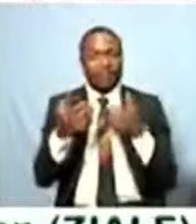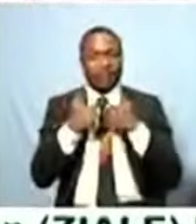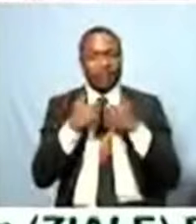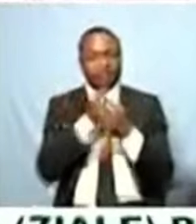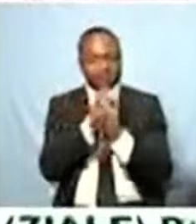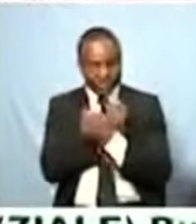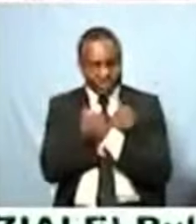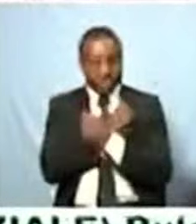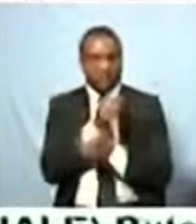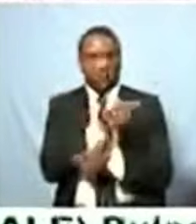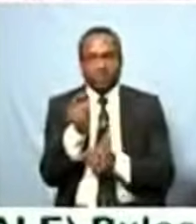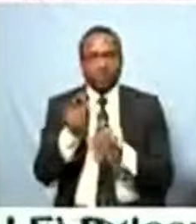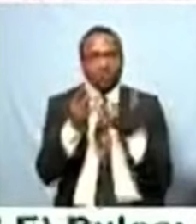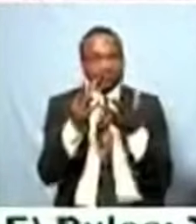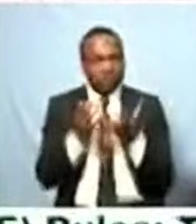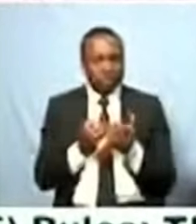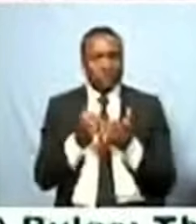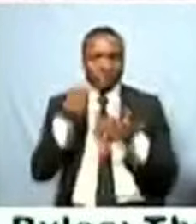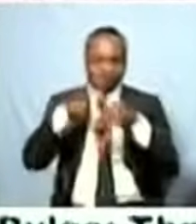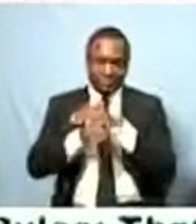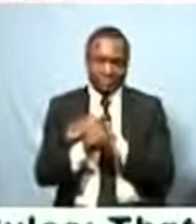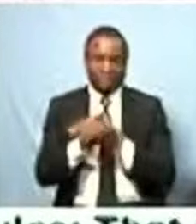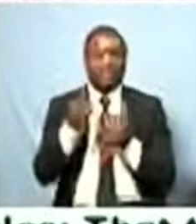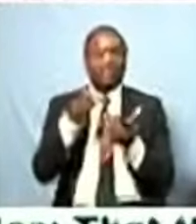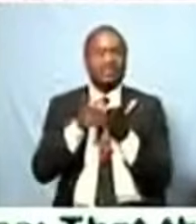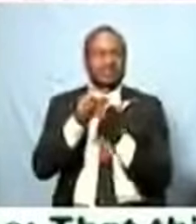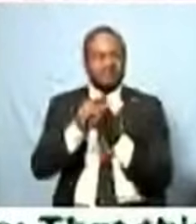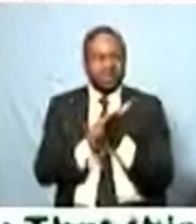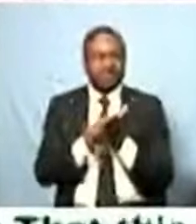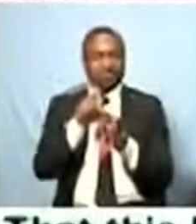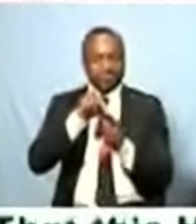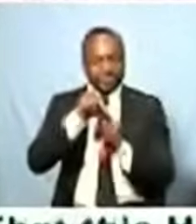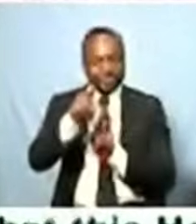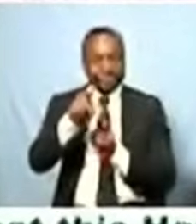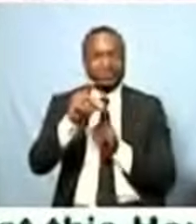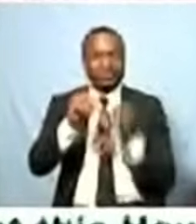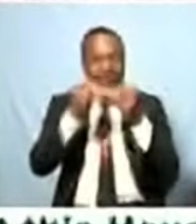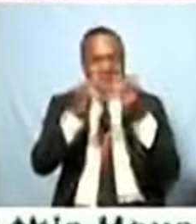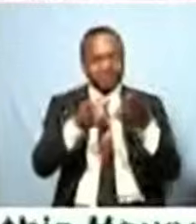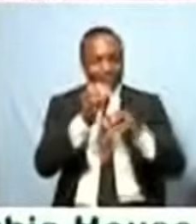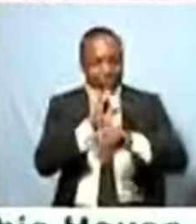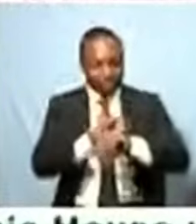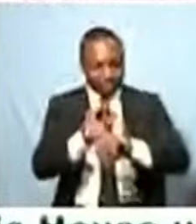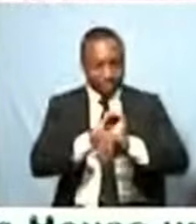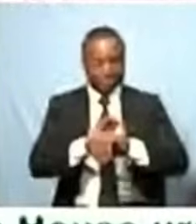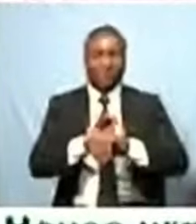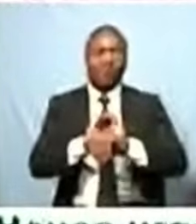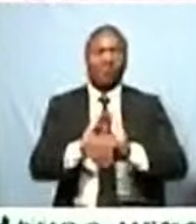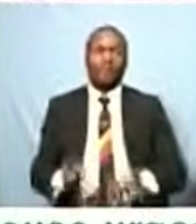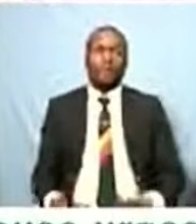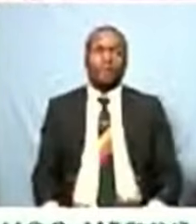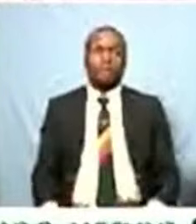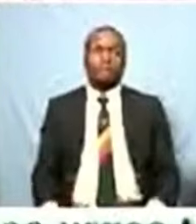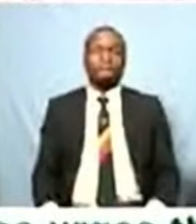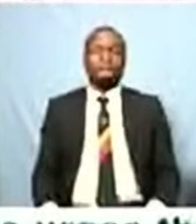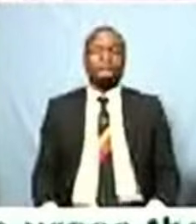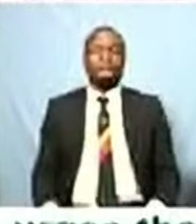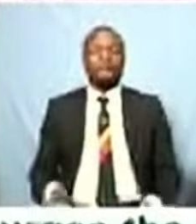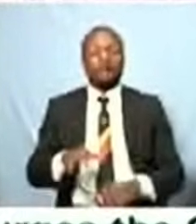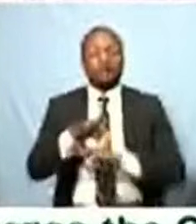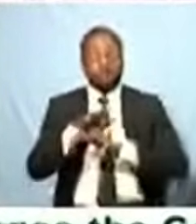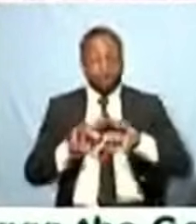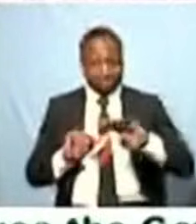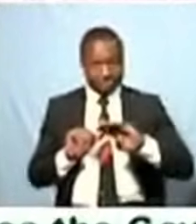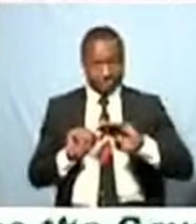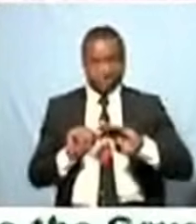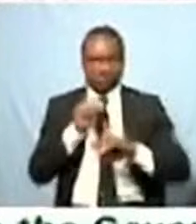passion, those that want to enter this legal profession, to be given an opportunity. And it is a core